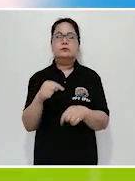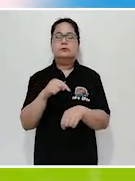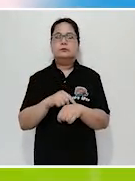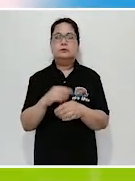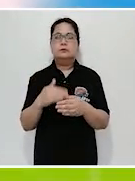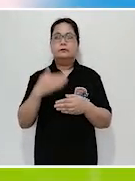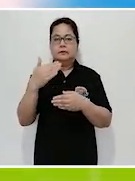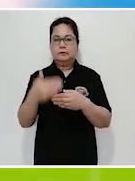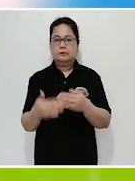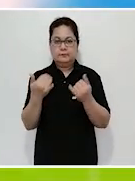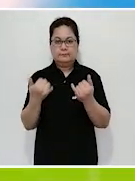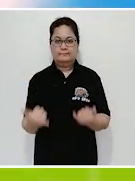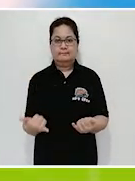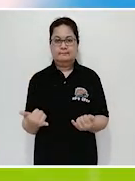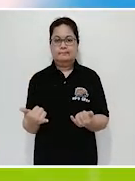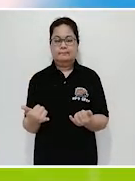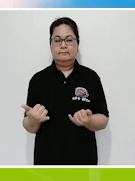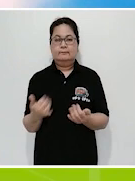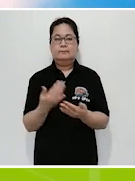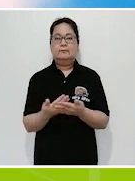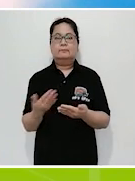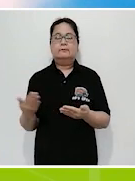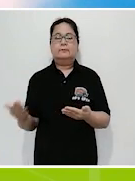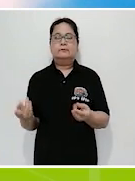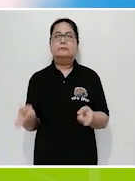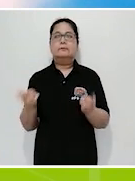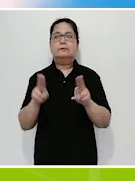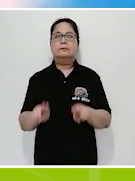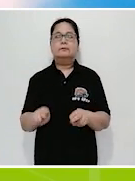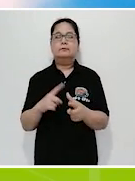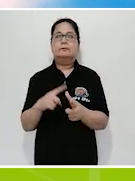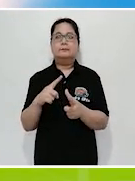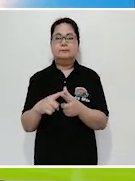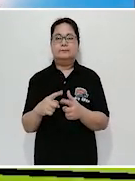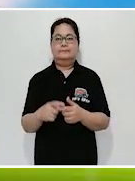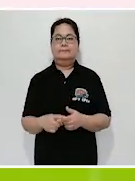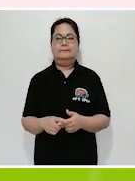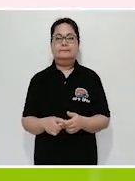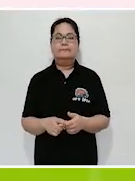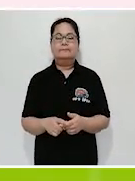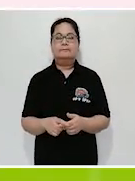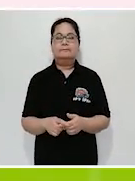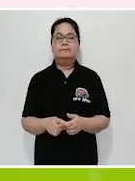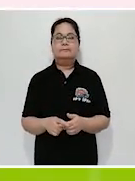will come after the present or the things that will happen then.